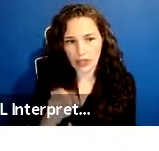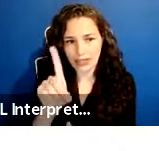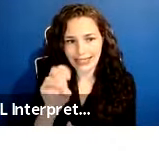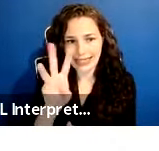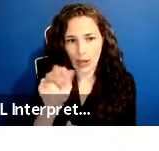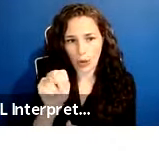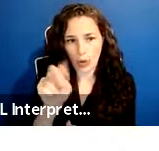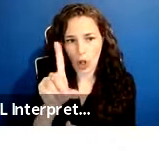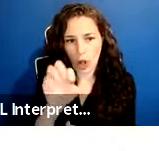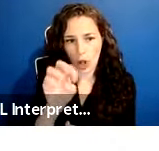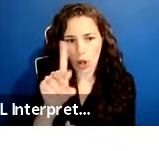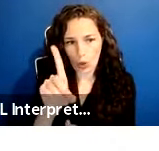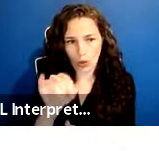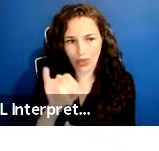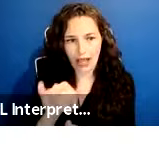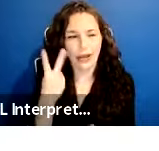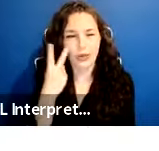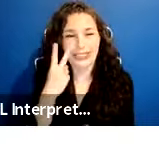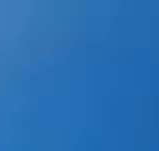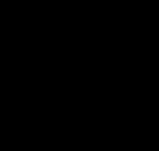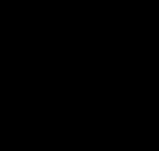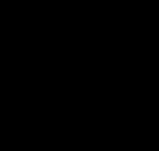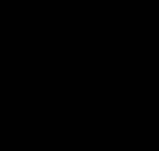zoom.us/download. And I'll take you there right now.